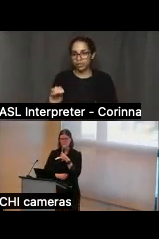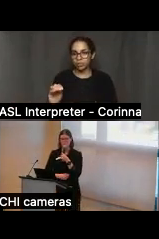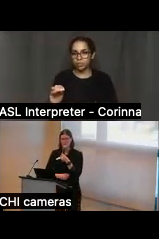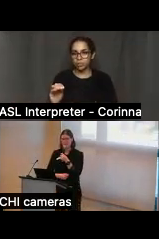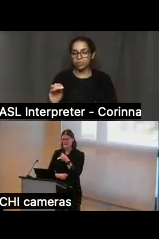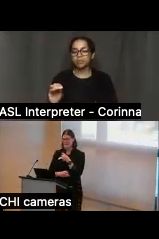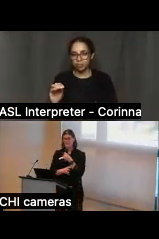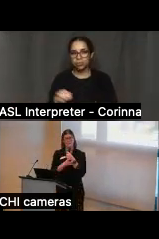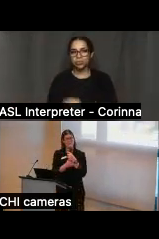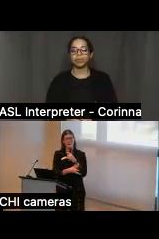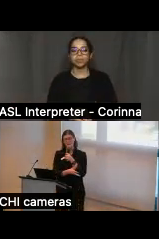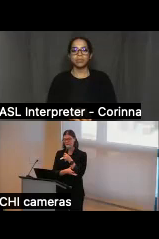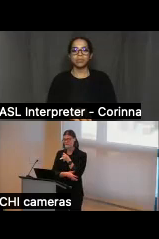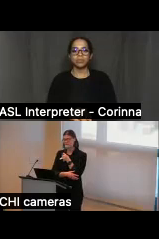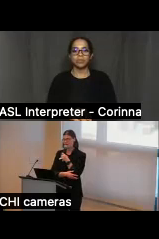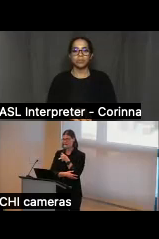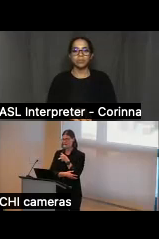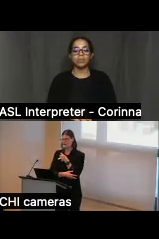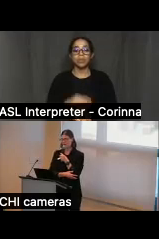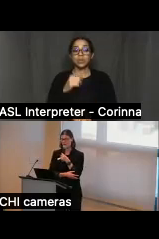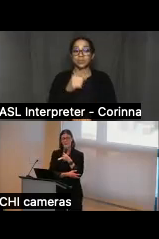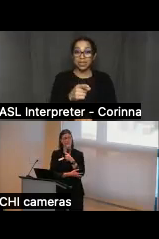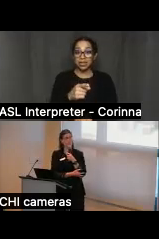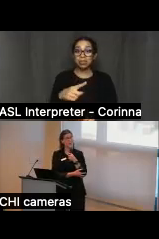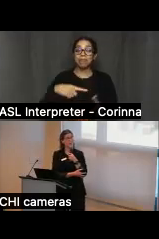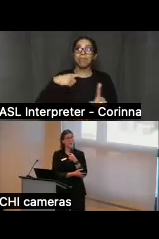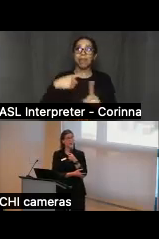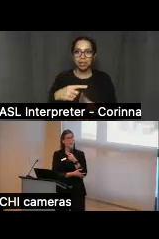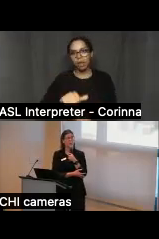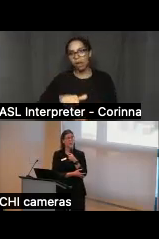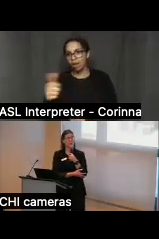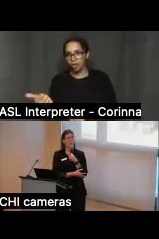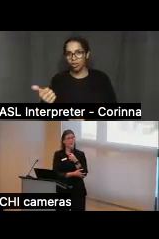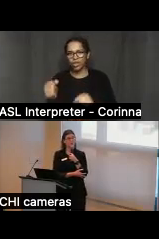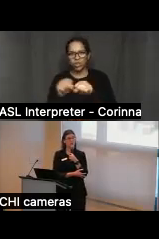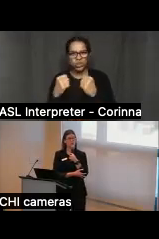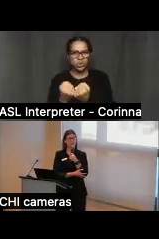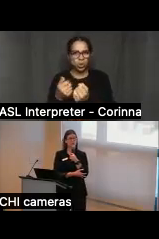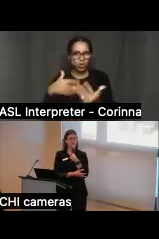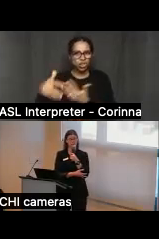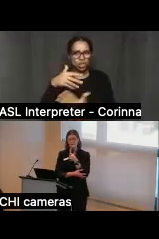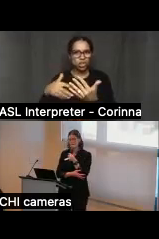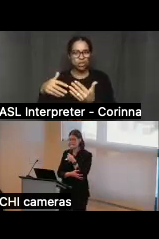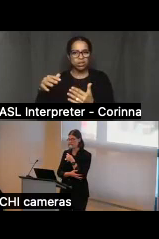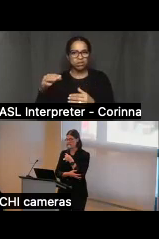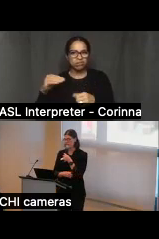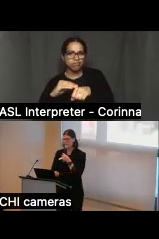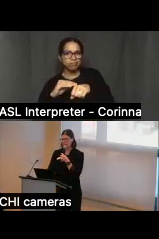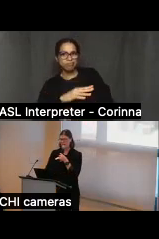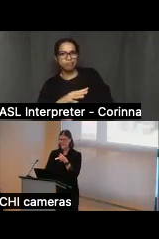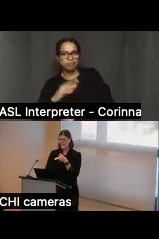So when we take this, compounded by other social factors that we know many individuals in Colorado are